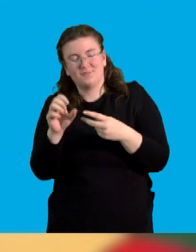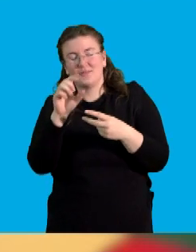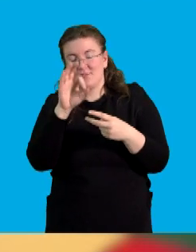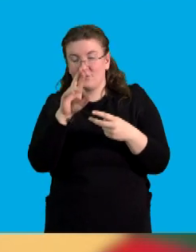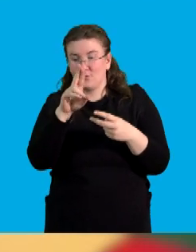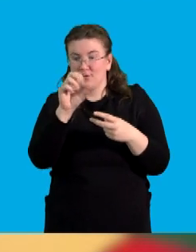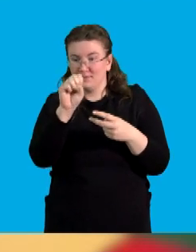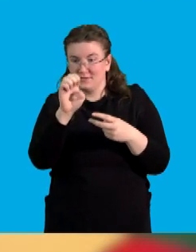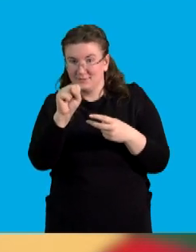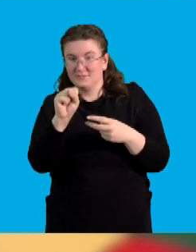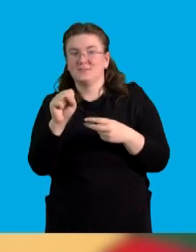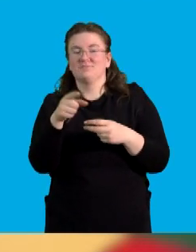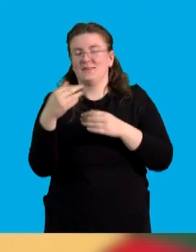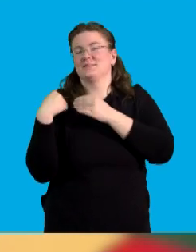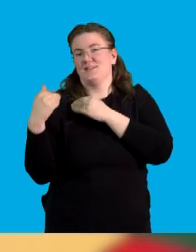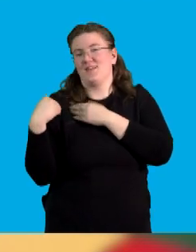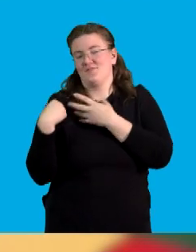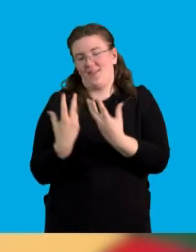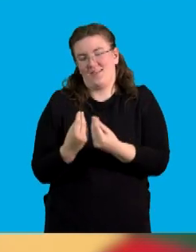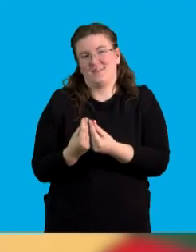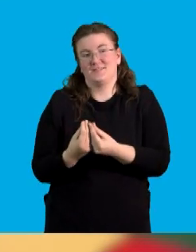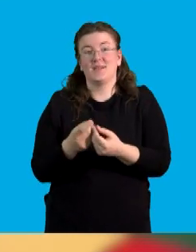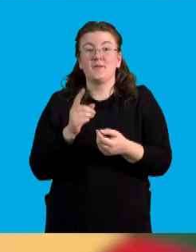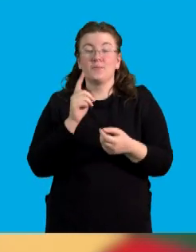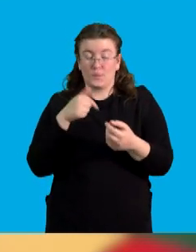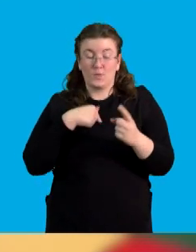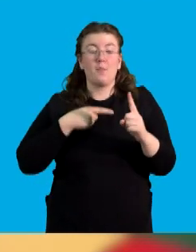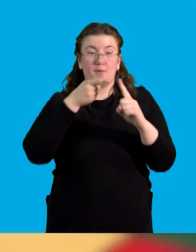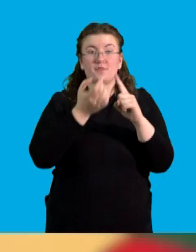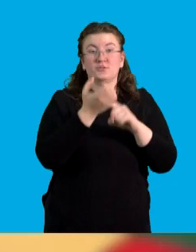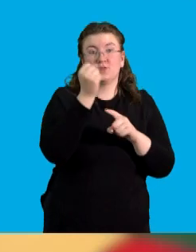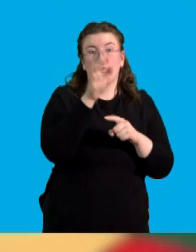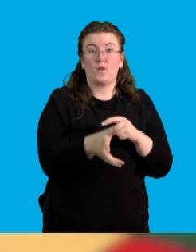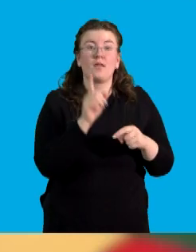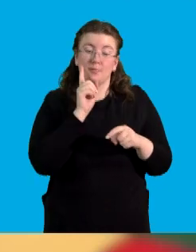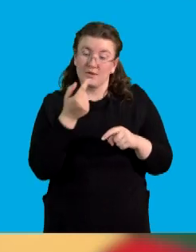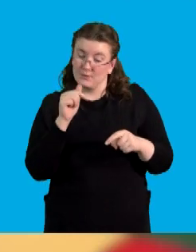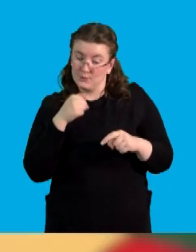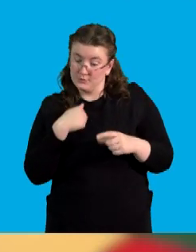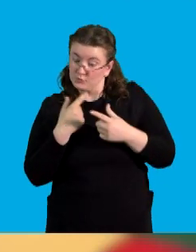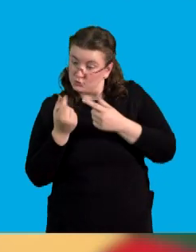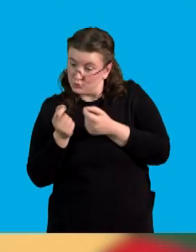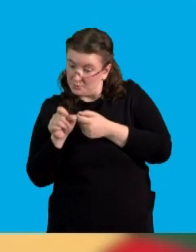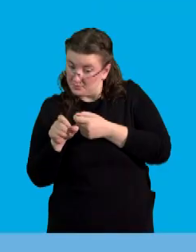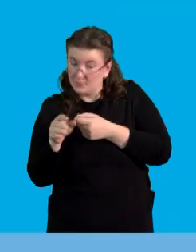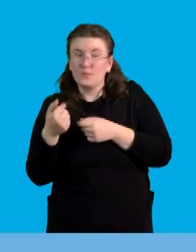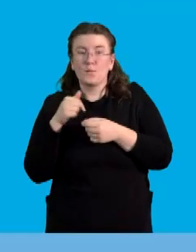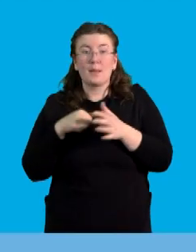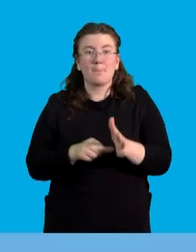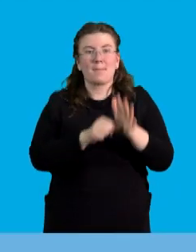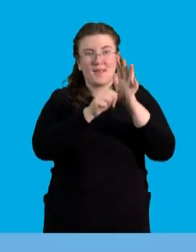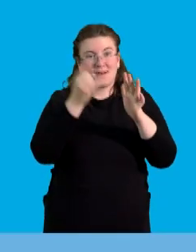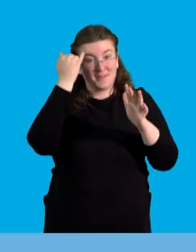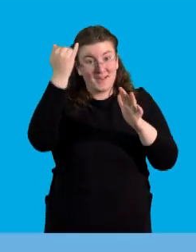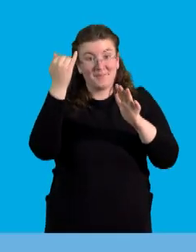of this lesson. But for us to be able to do that, we are going to take the main idea being the safety with electricity,